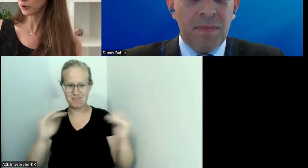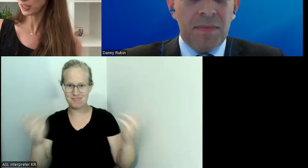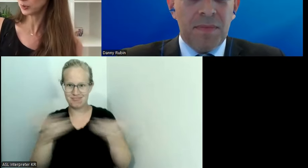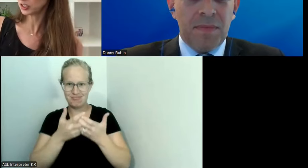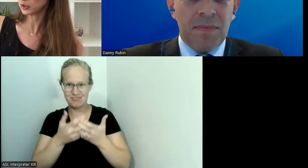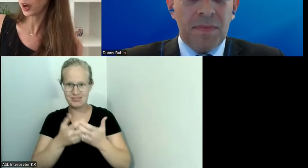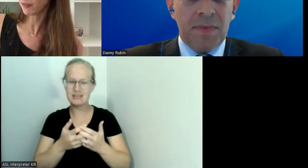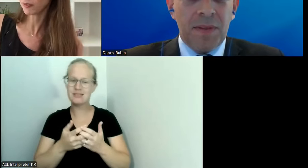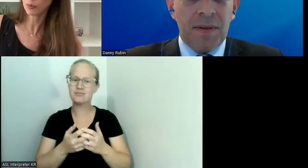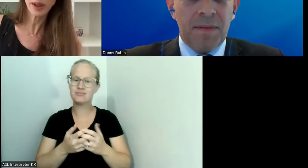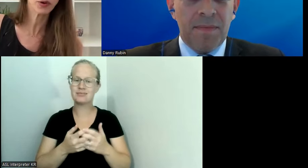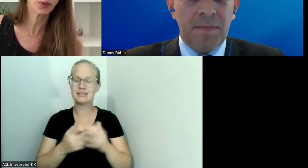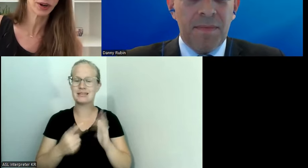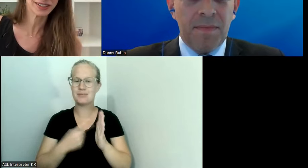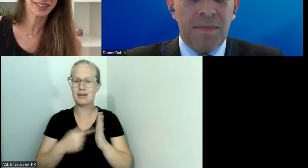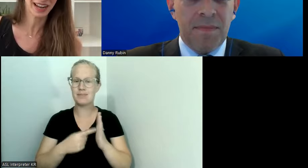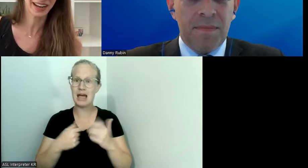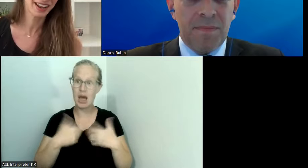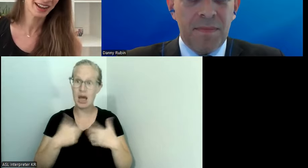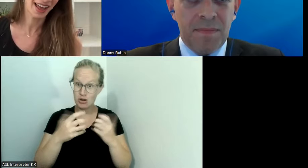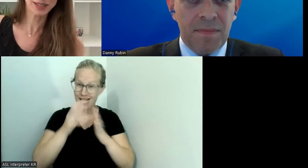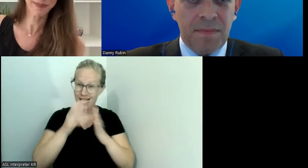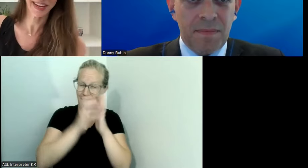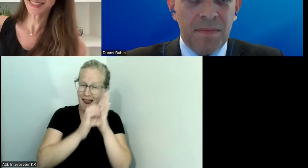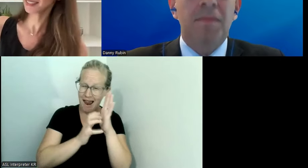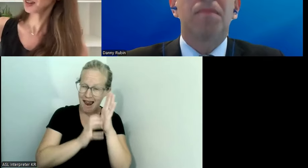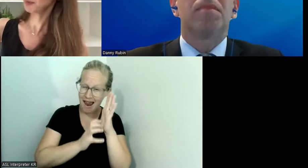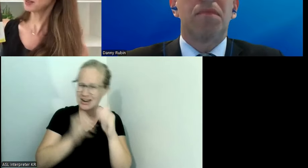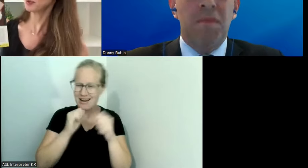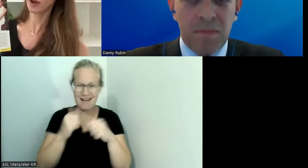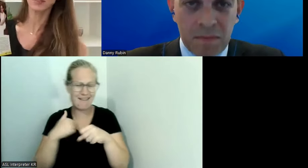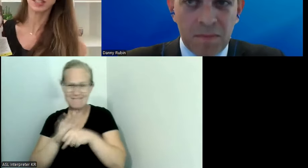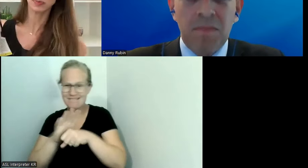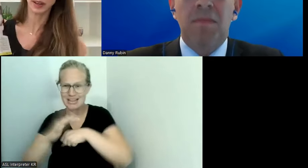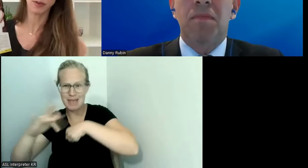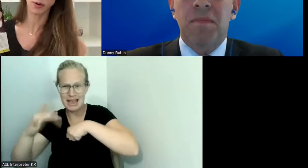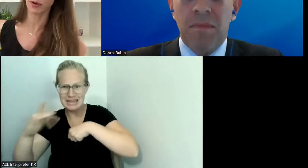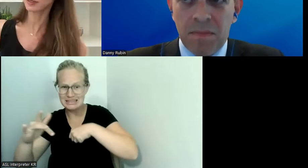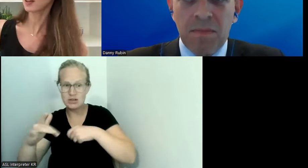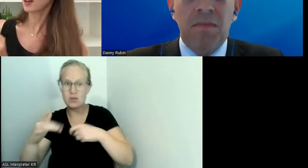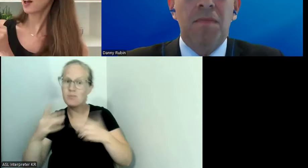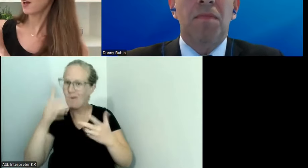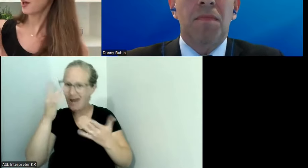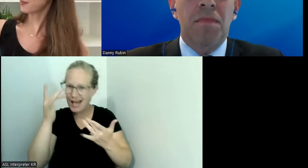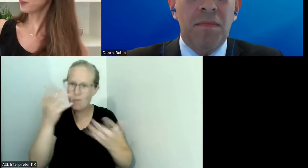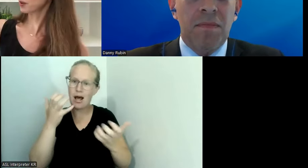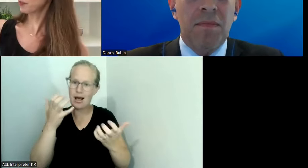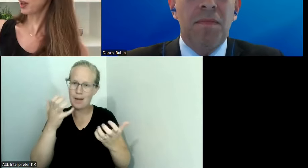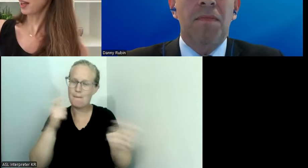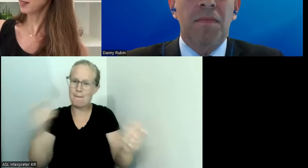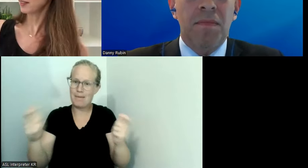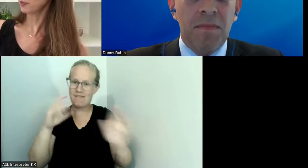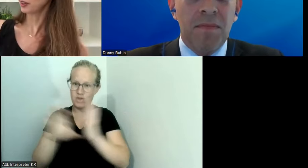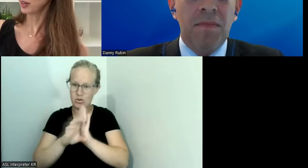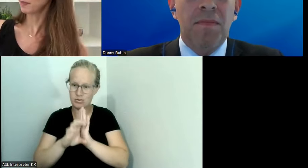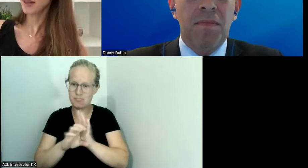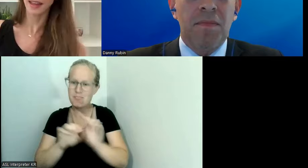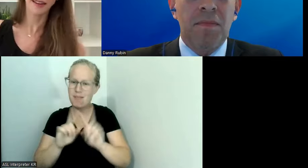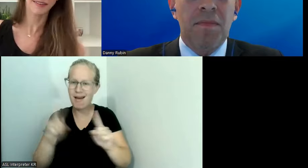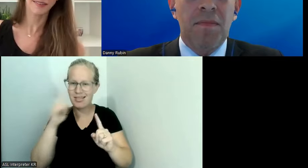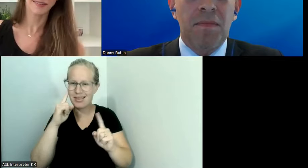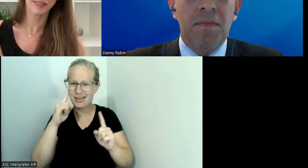lot of times I run into an issue where I have way more words than I have space because we want such big photos. Um, but I think they